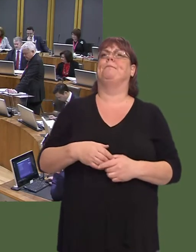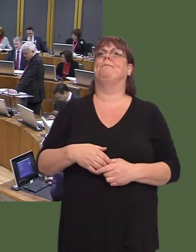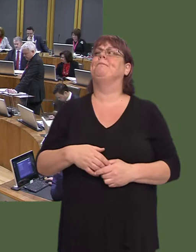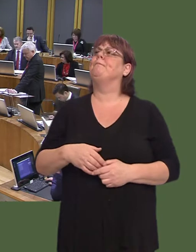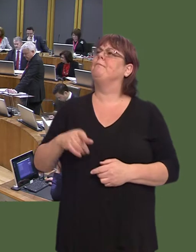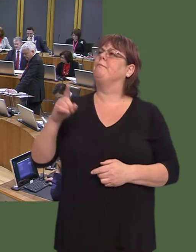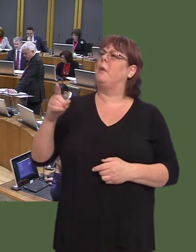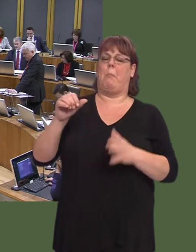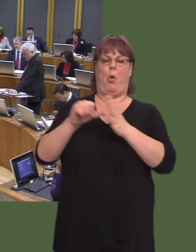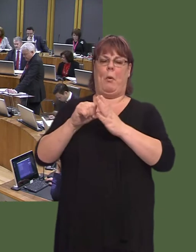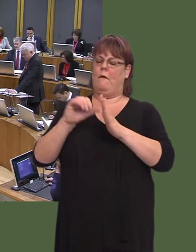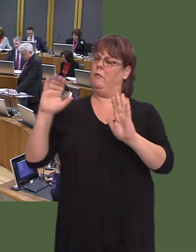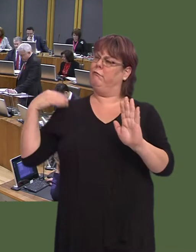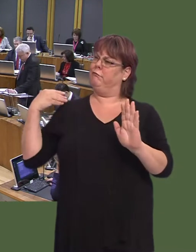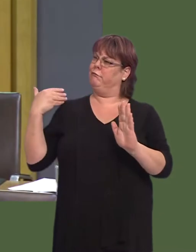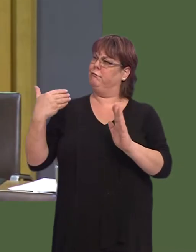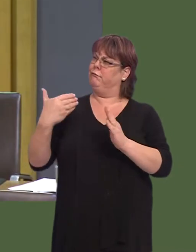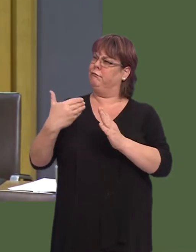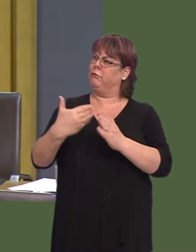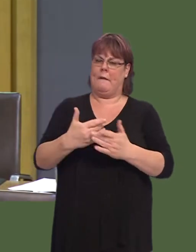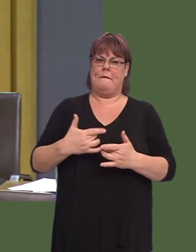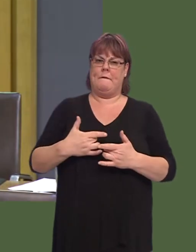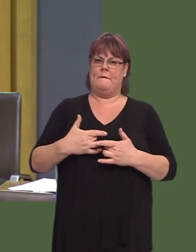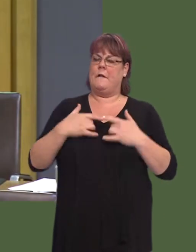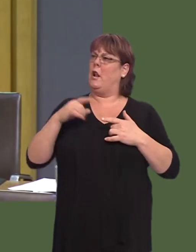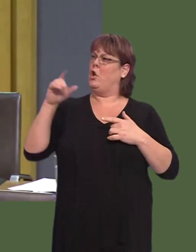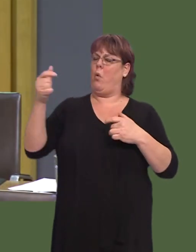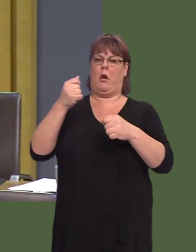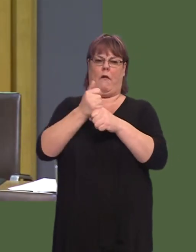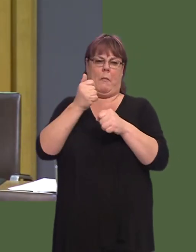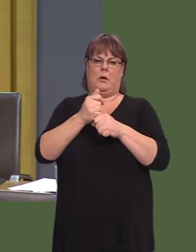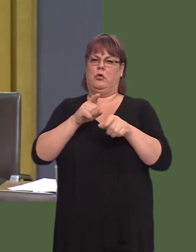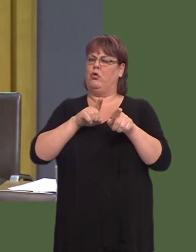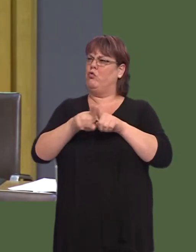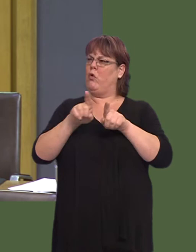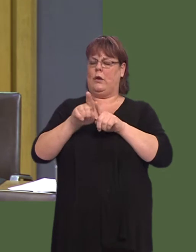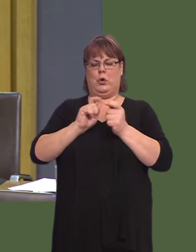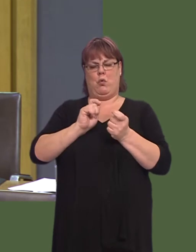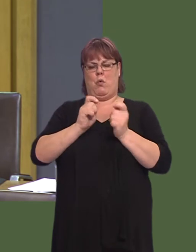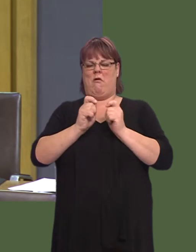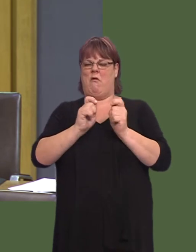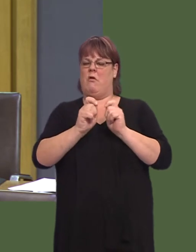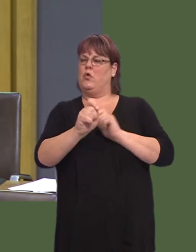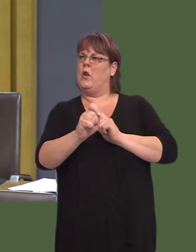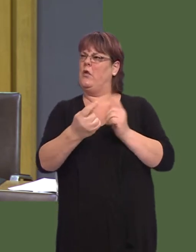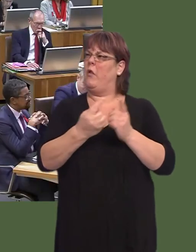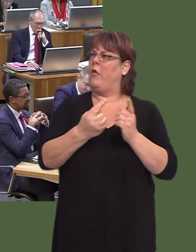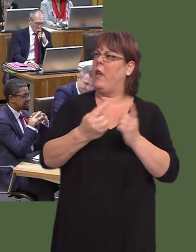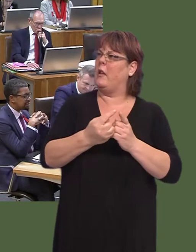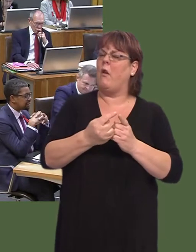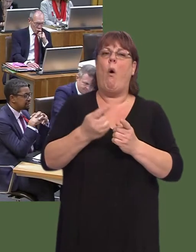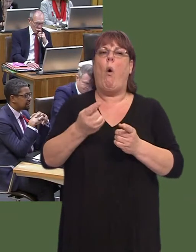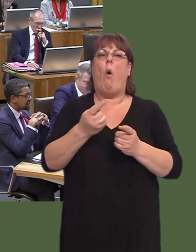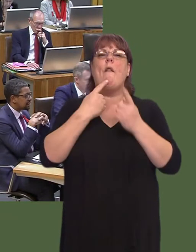long-standing problem, First Minister, it looks like the response of your government is to move the goalposts and to manipulate the data, or to claim that